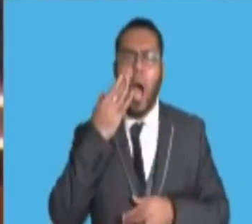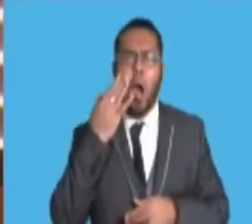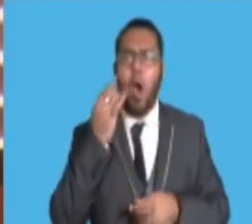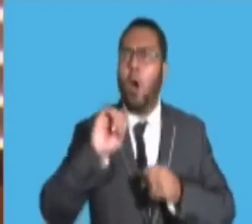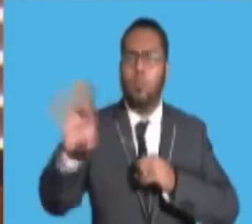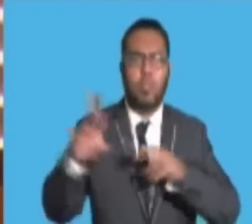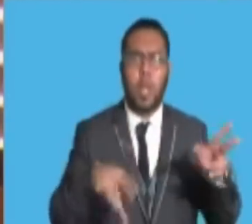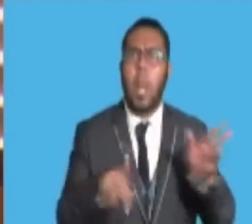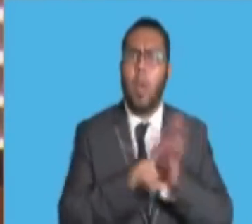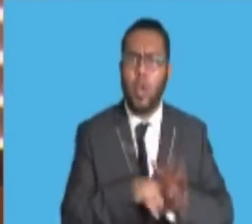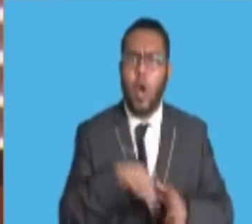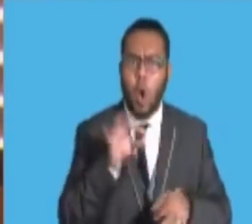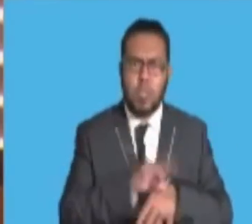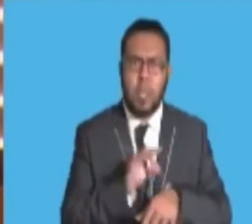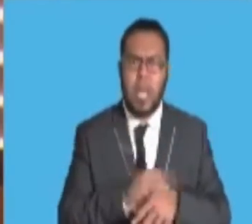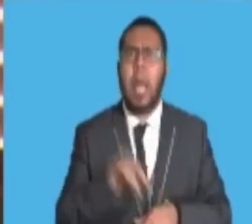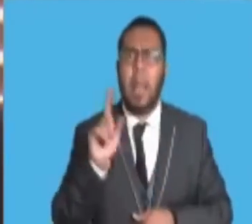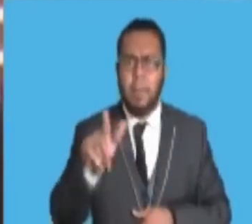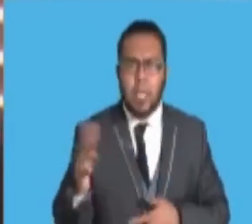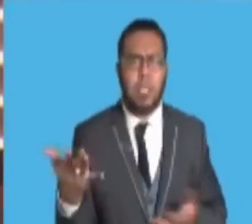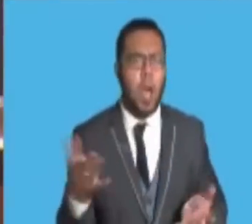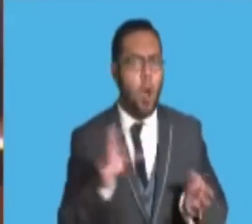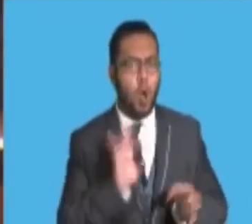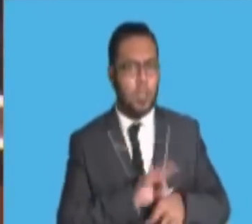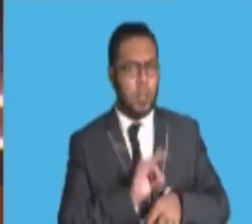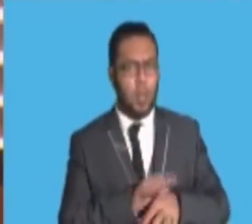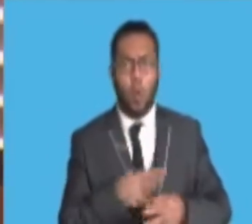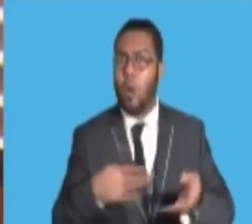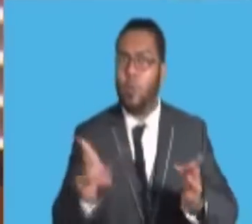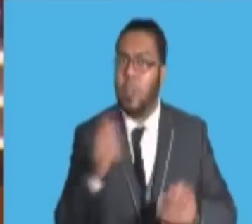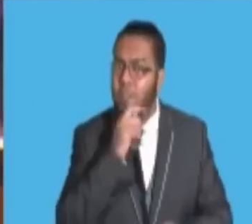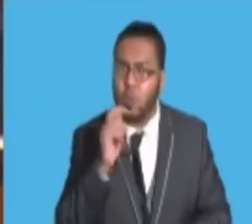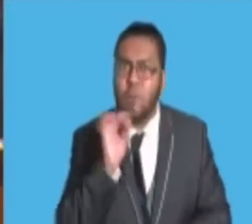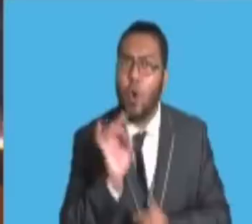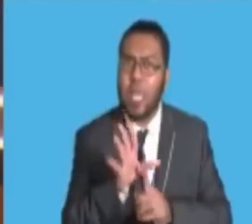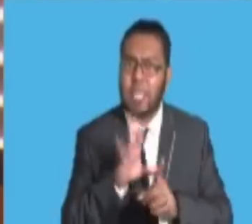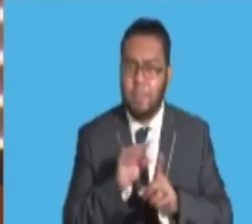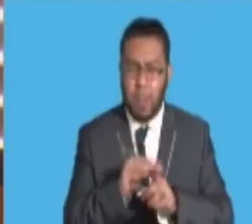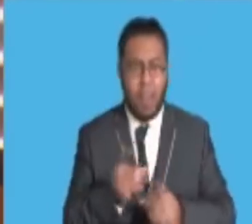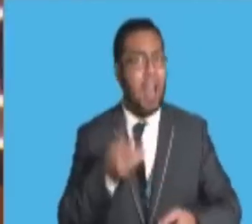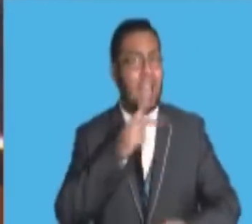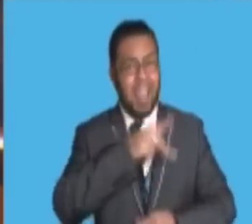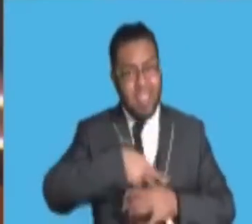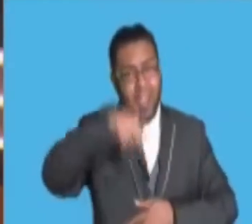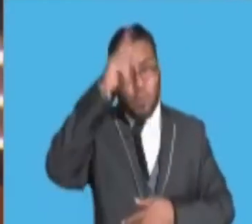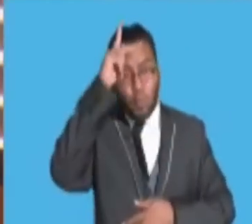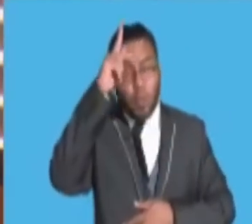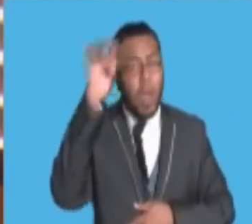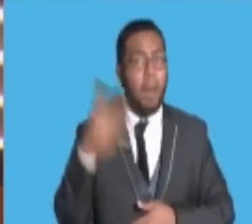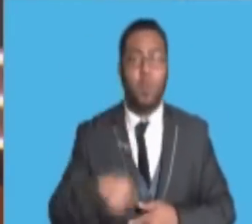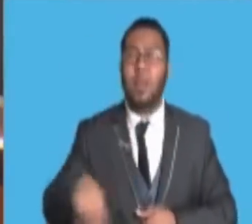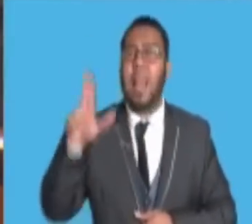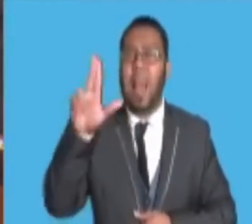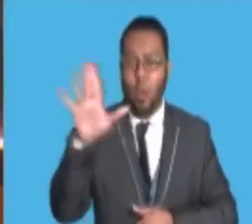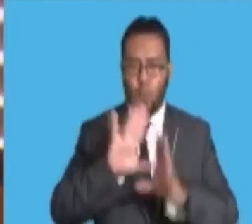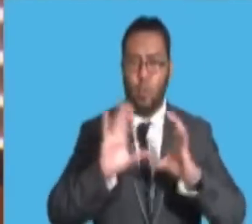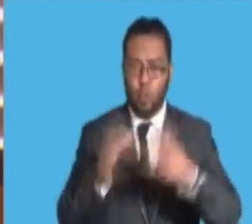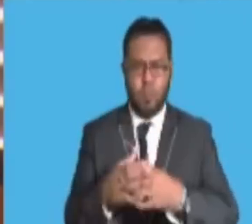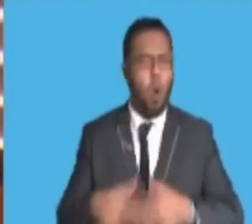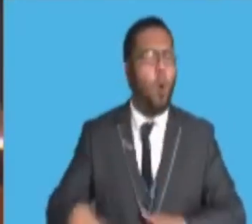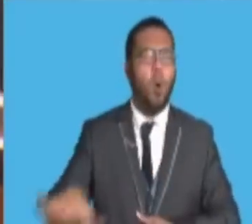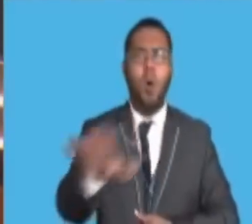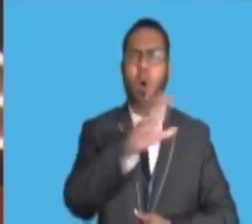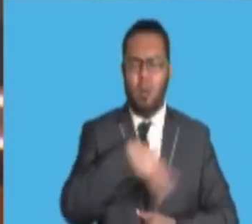but Notoka Hospital, also Lambasa, going out into the communities, Tabiuni, for example, Katabu, up in the Lau Group, all over